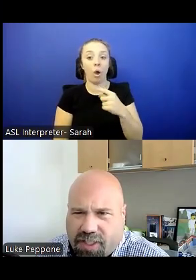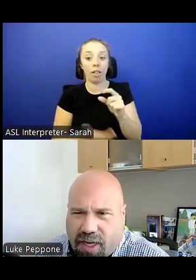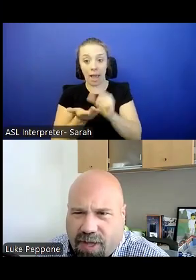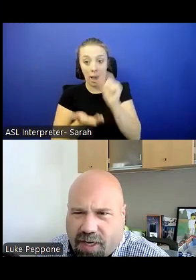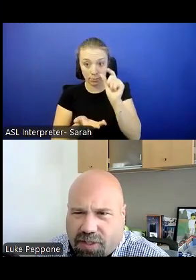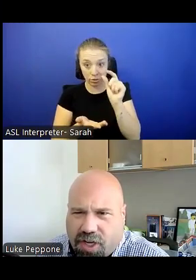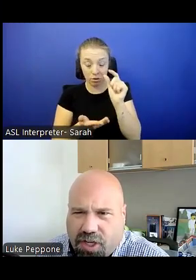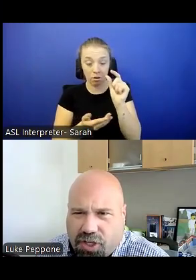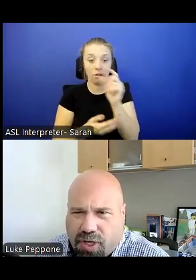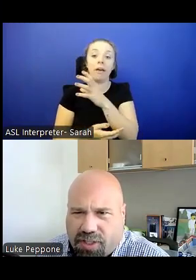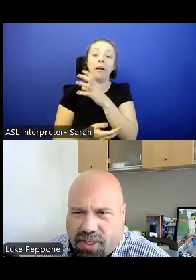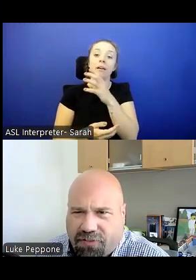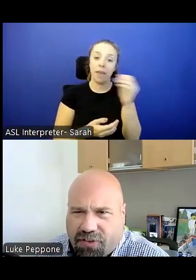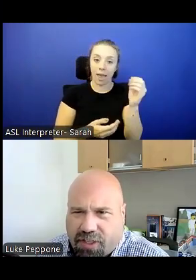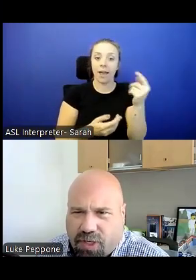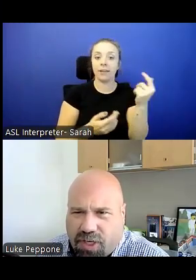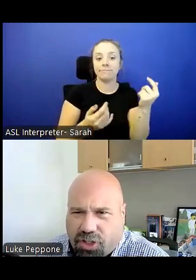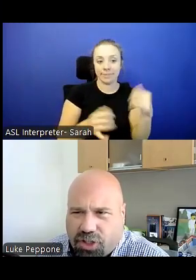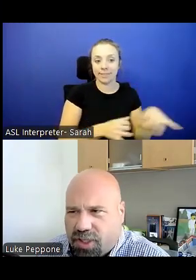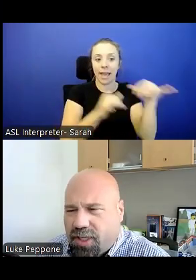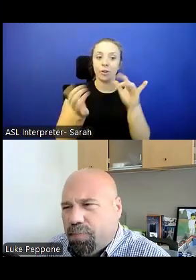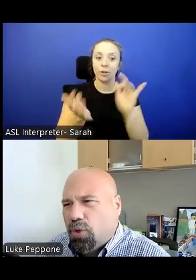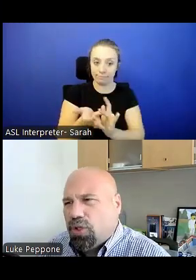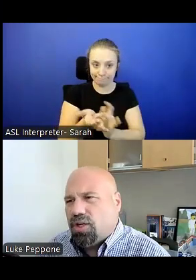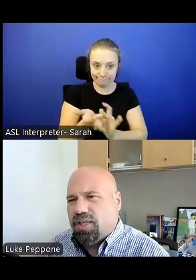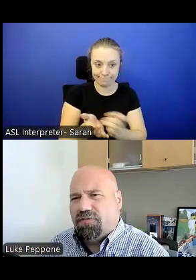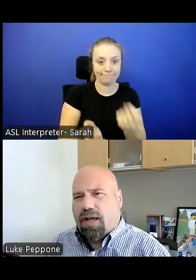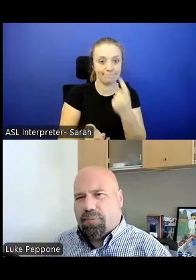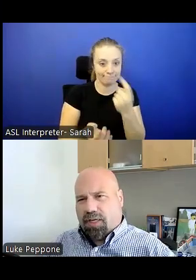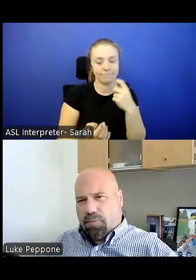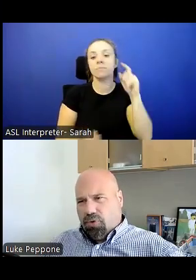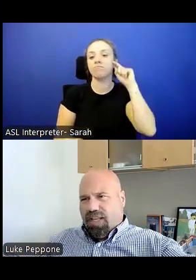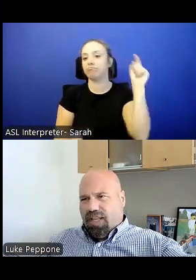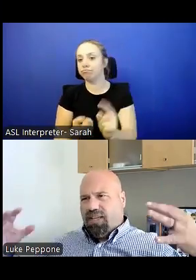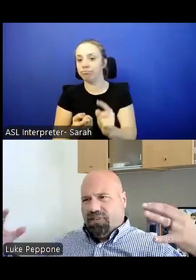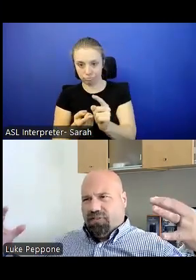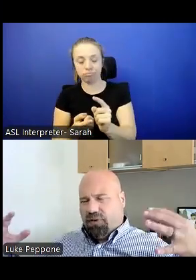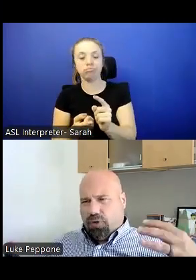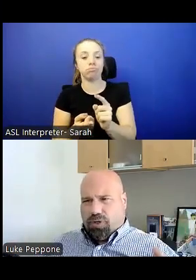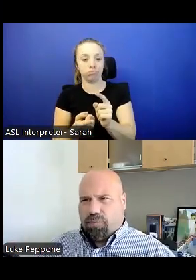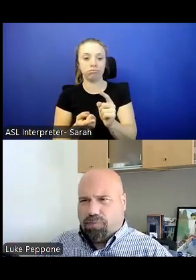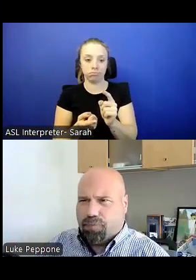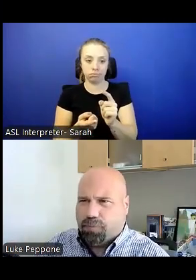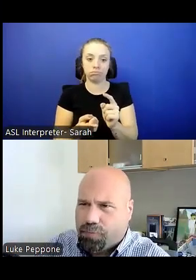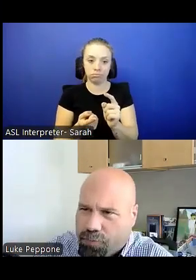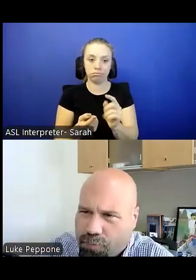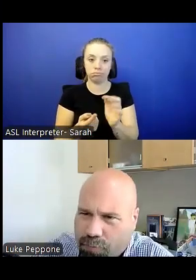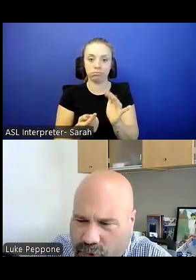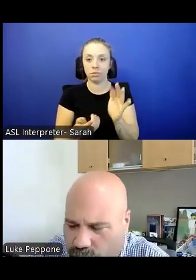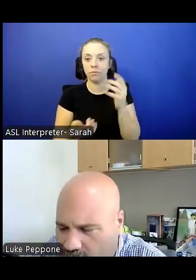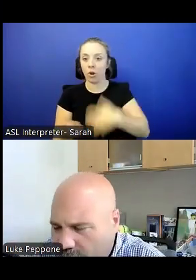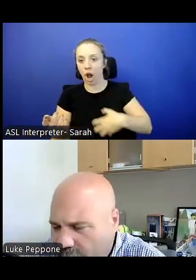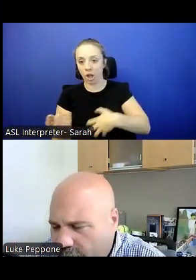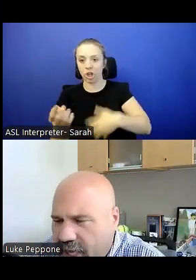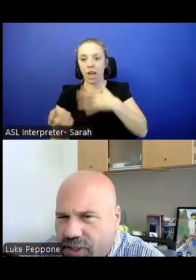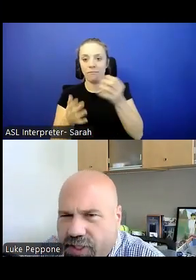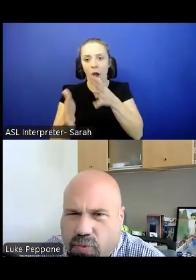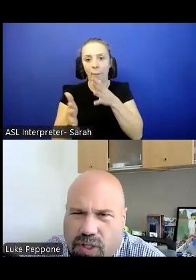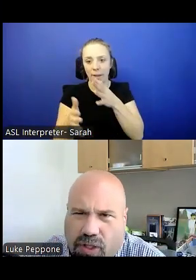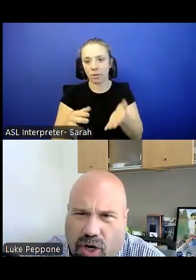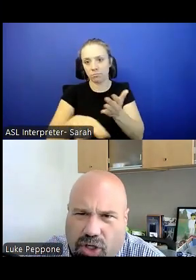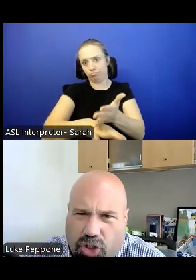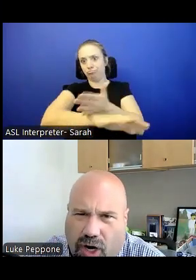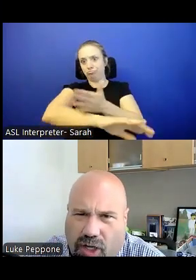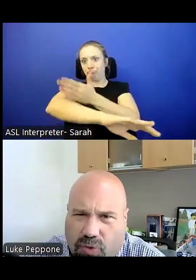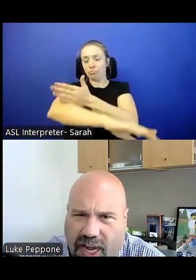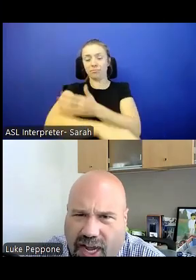standard antiemetics, you get significant reductions in both nausea and vomiting and improve that even further. Okay. And again, this is one of